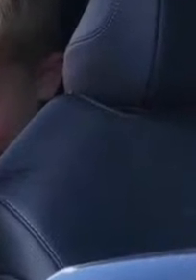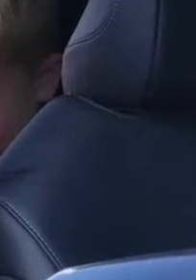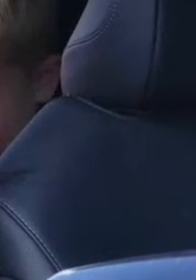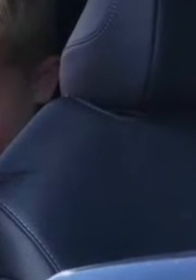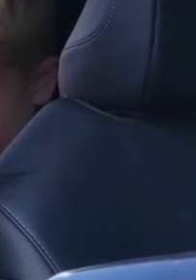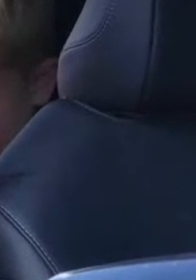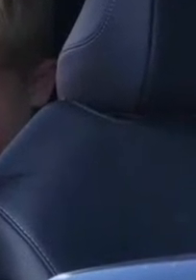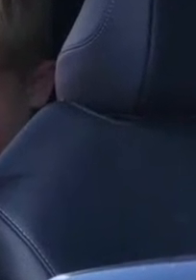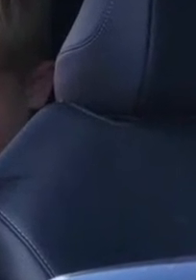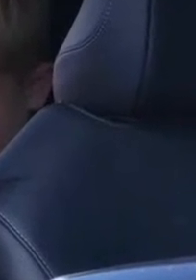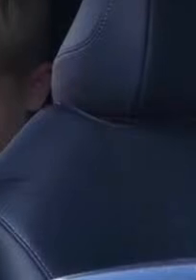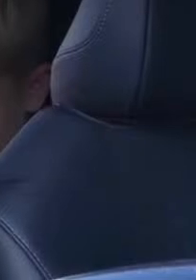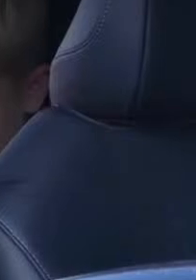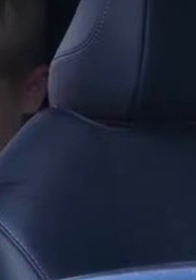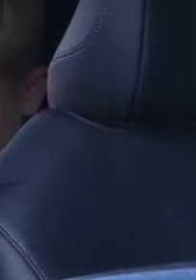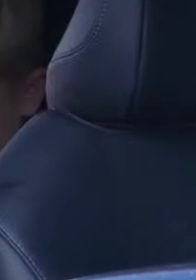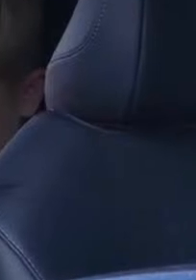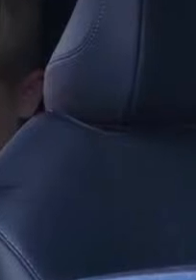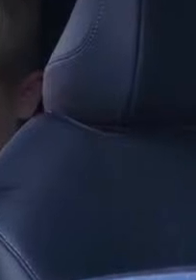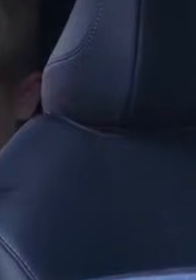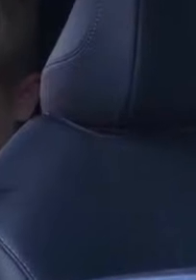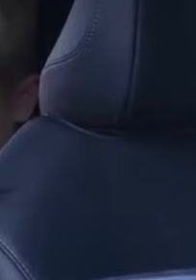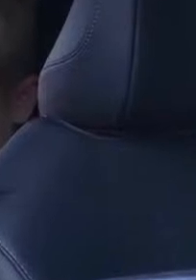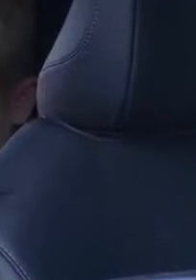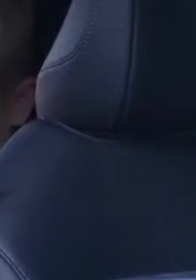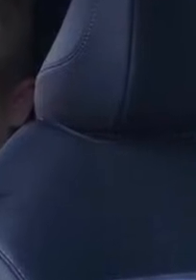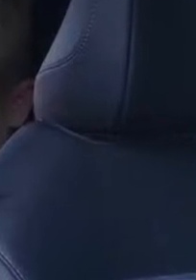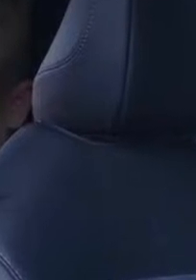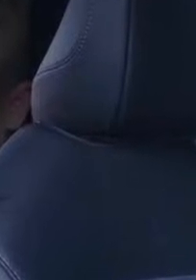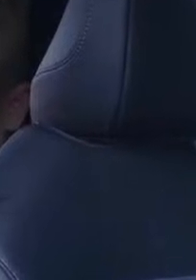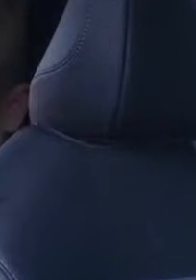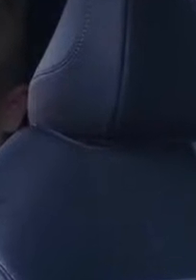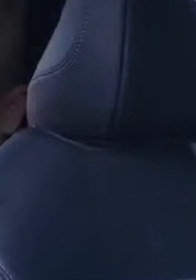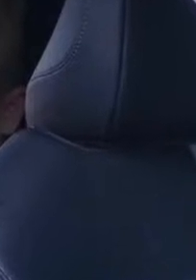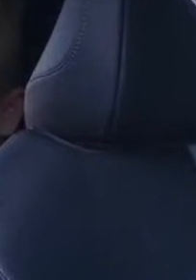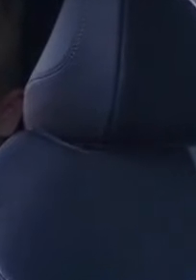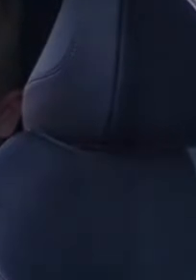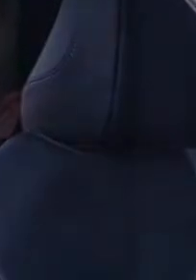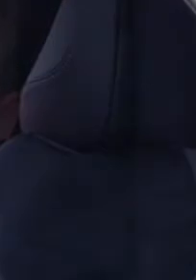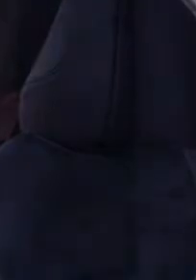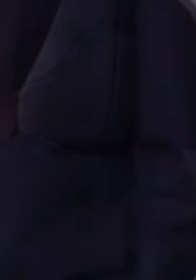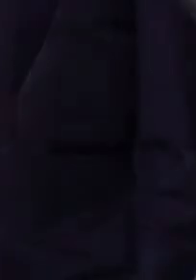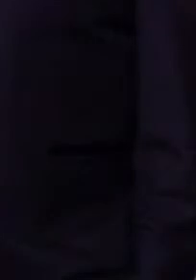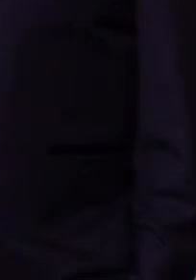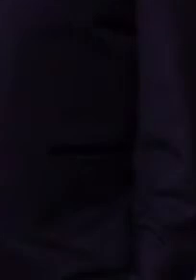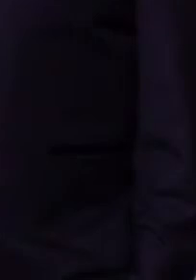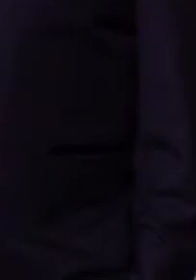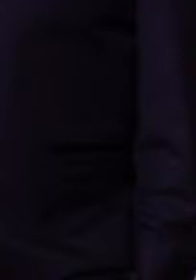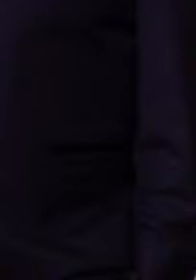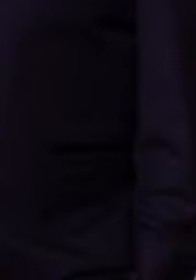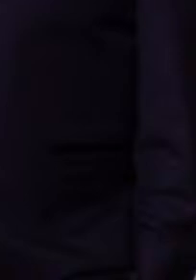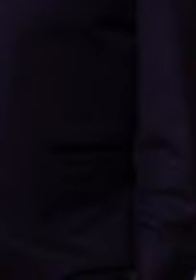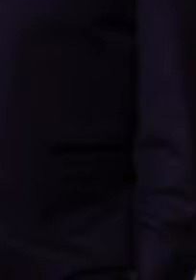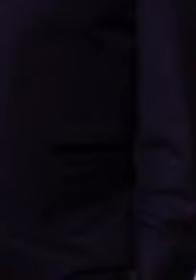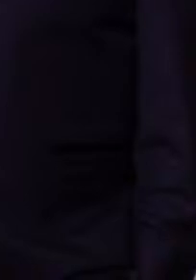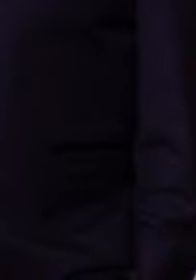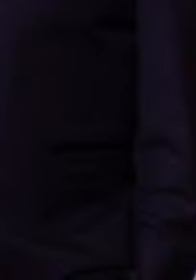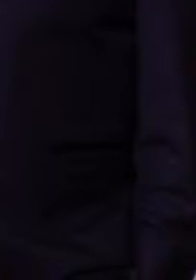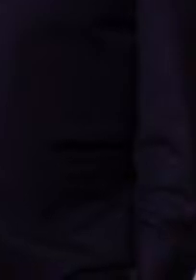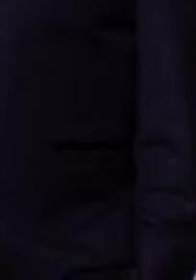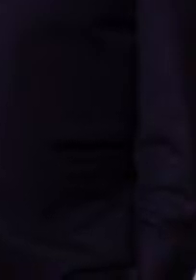And they're noticing. Well, everybody's off partying. We're watching stars over ice